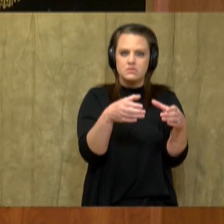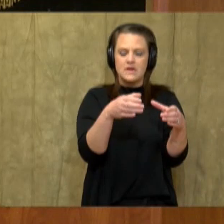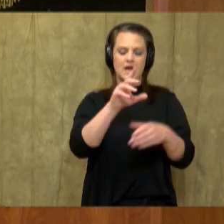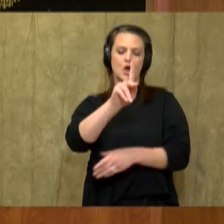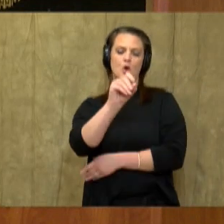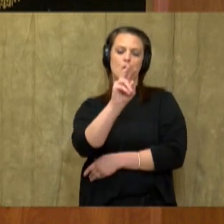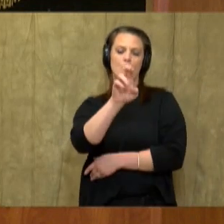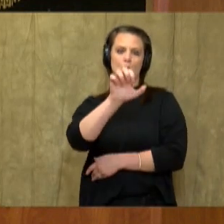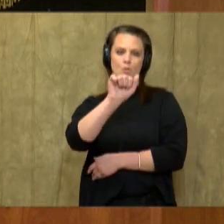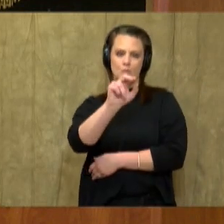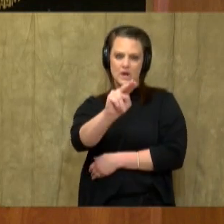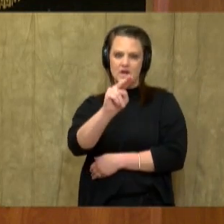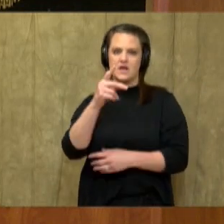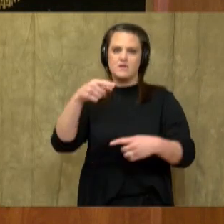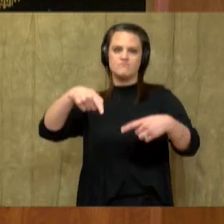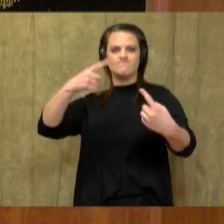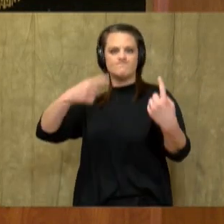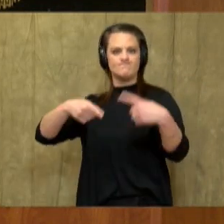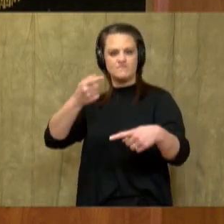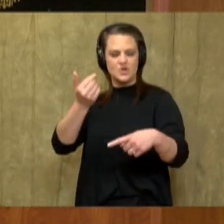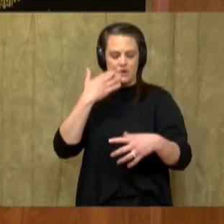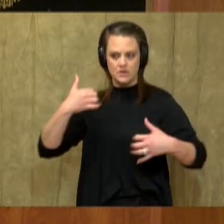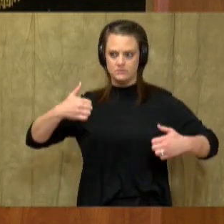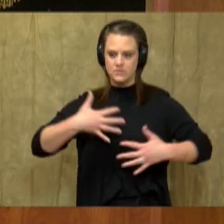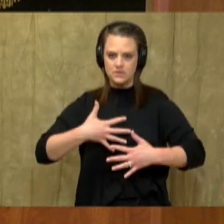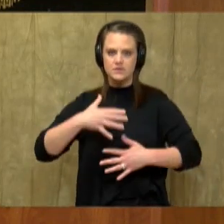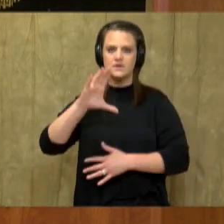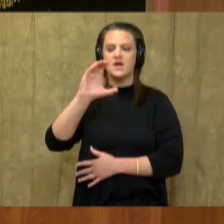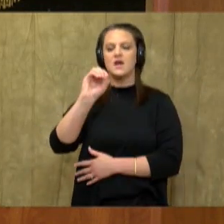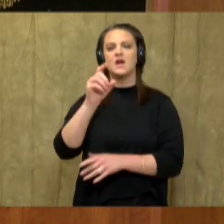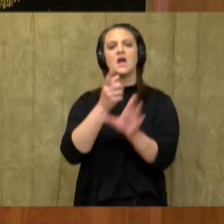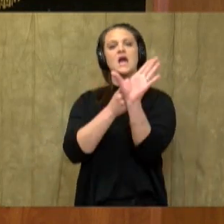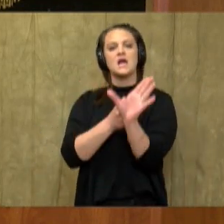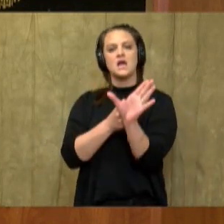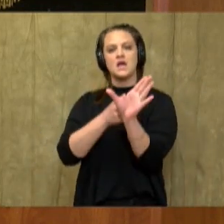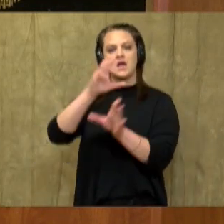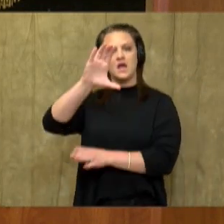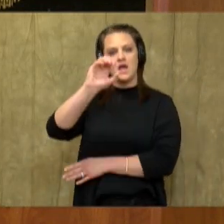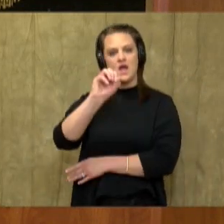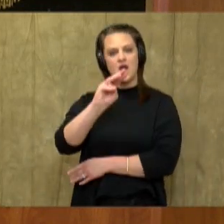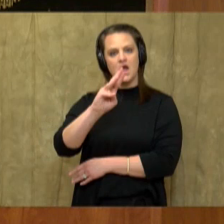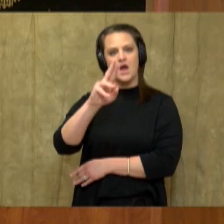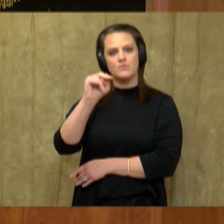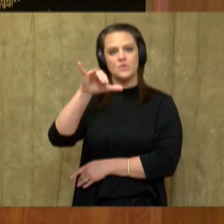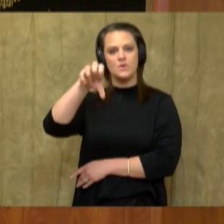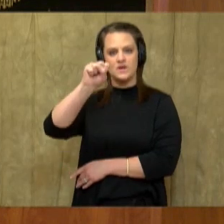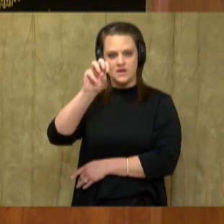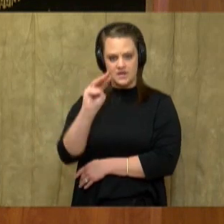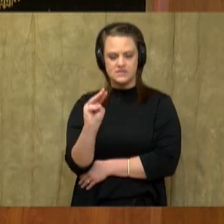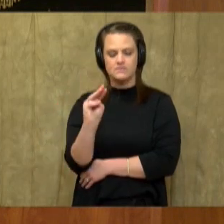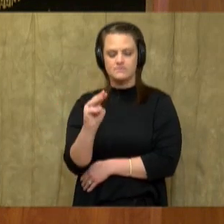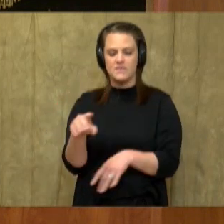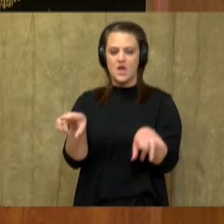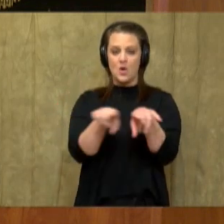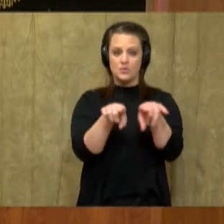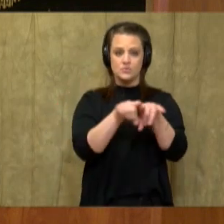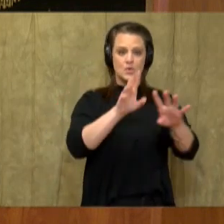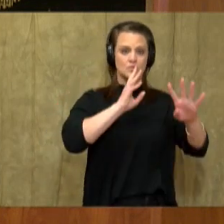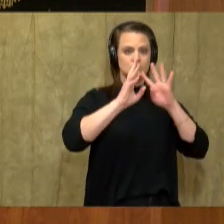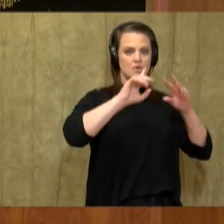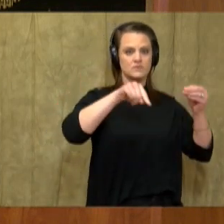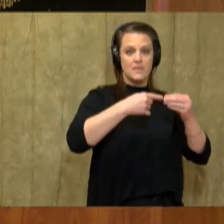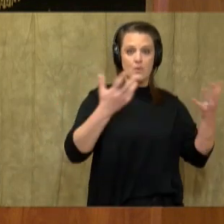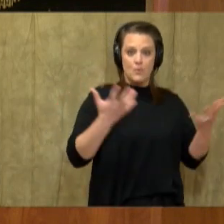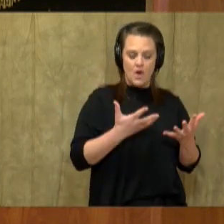conflict. We even talked about the fear of communism here in the United States and abroad. We even talked about, with abroad, we talked